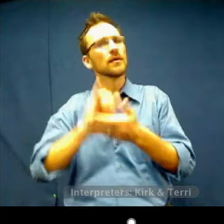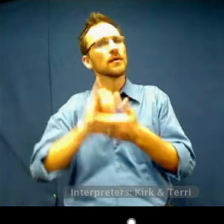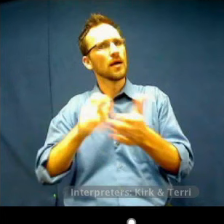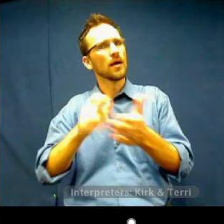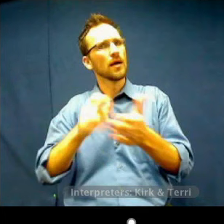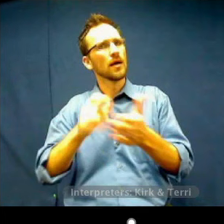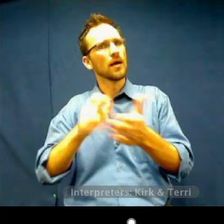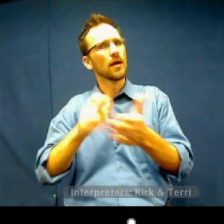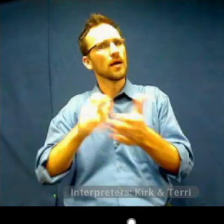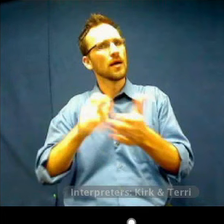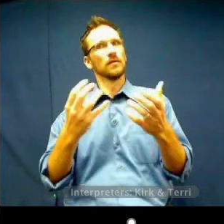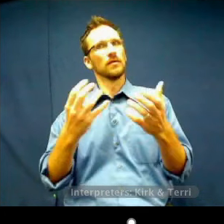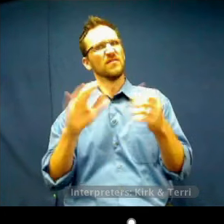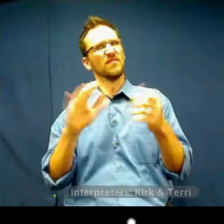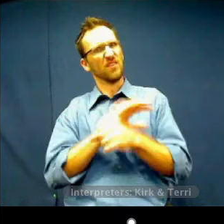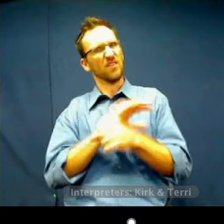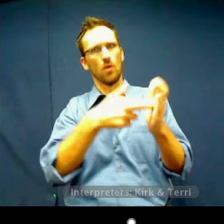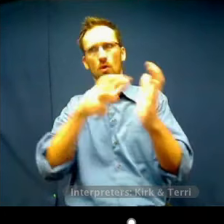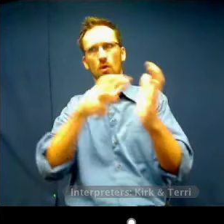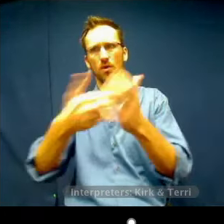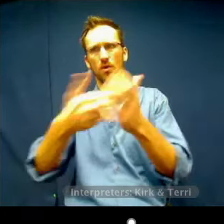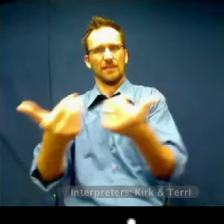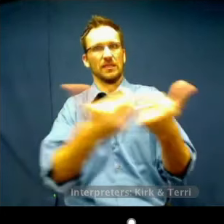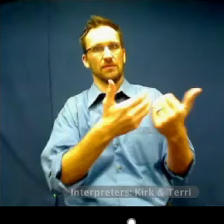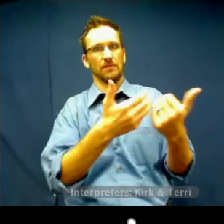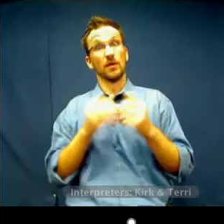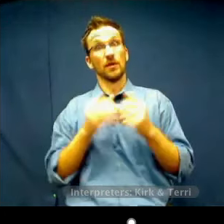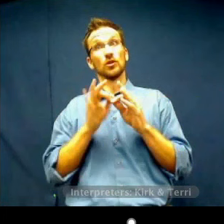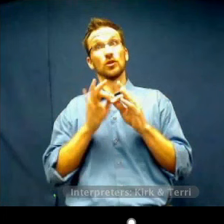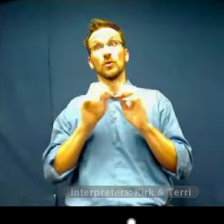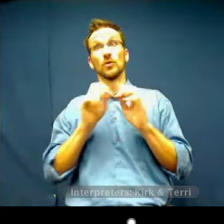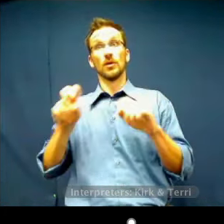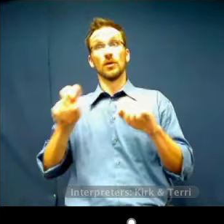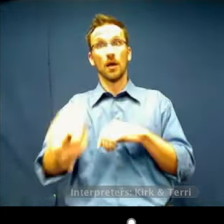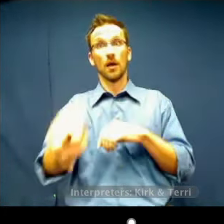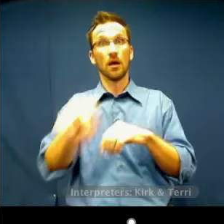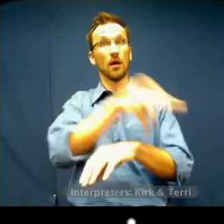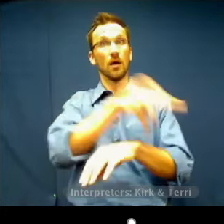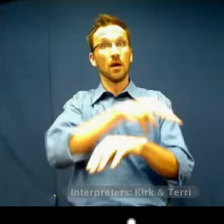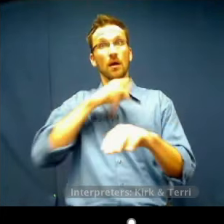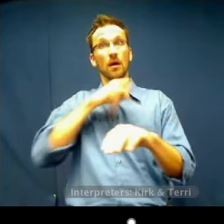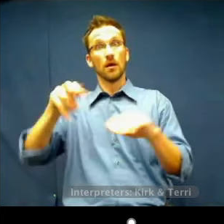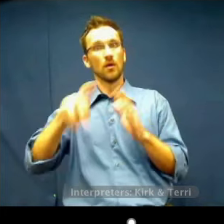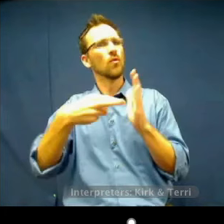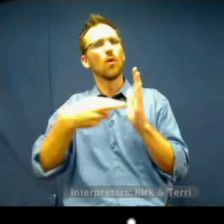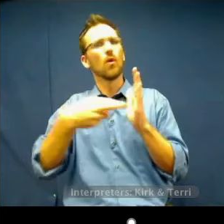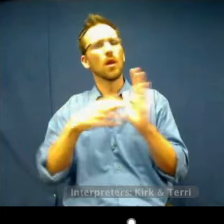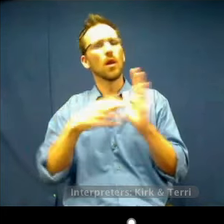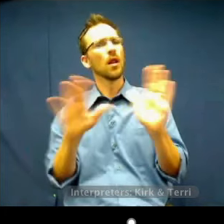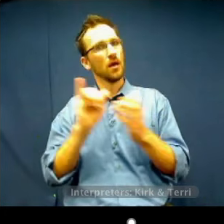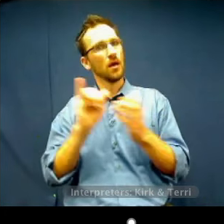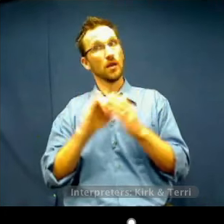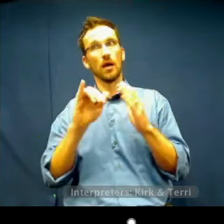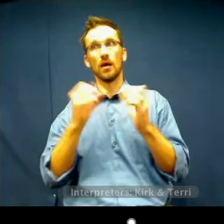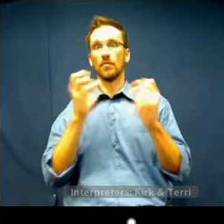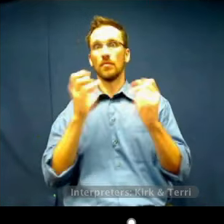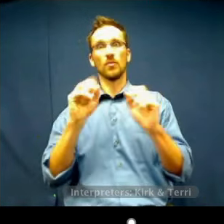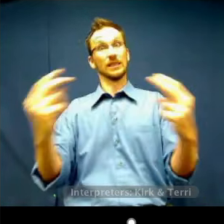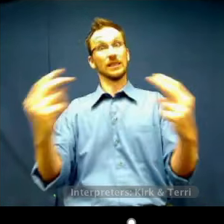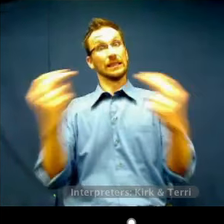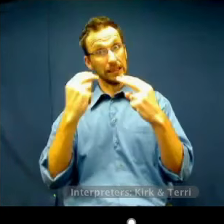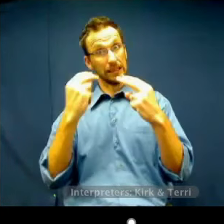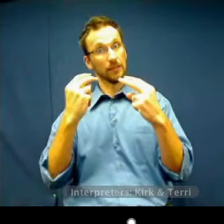be sharing interpreters because not only can it be perceived as a conflict, but emotionally it really can be very difficult to